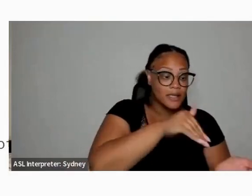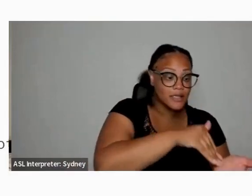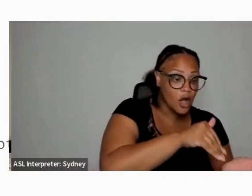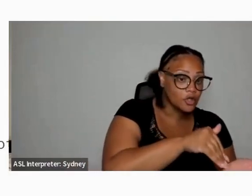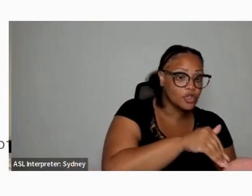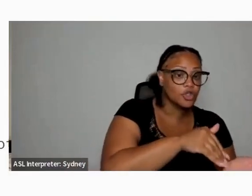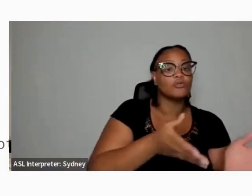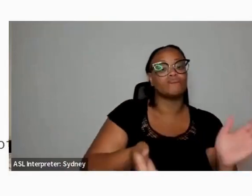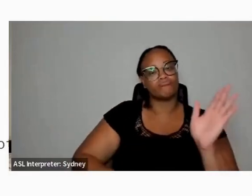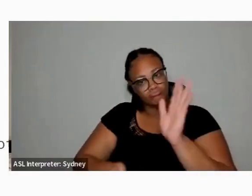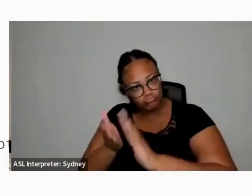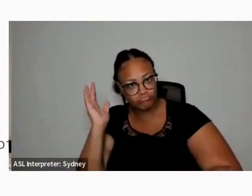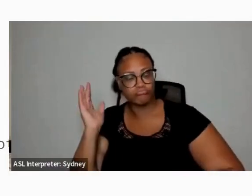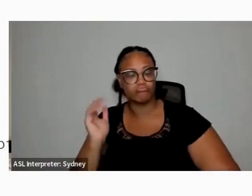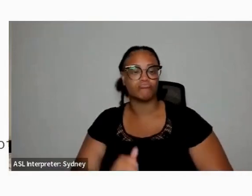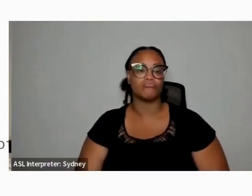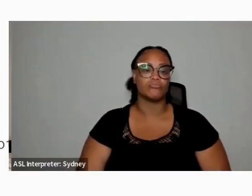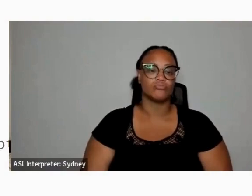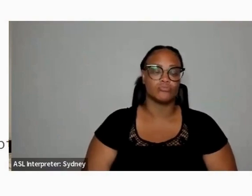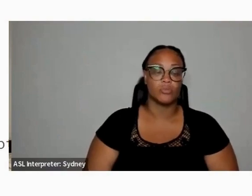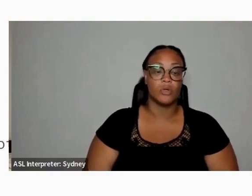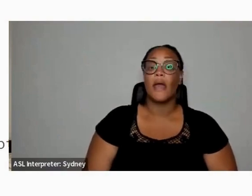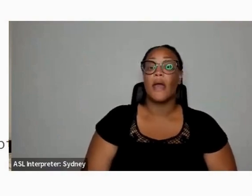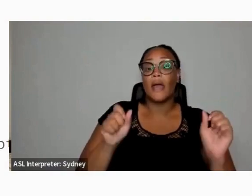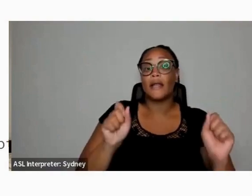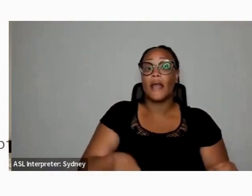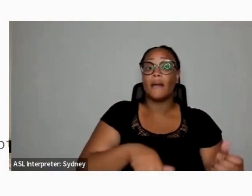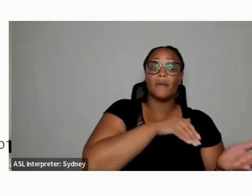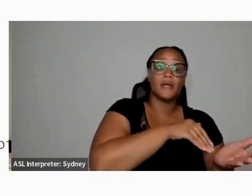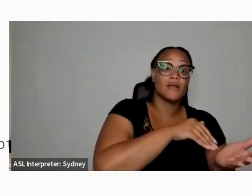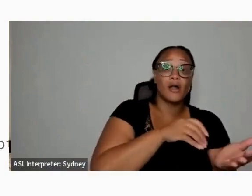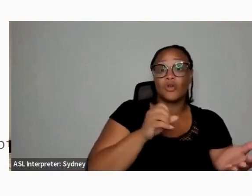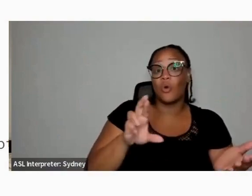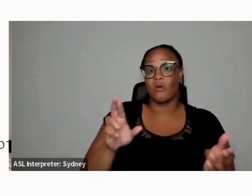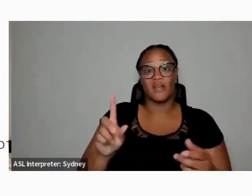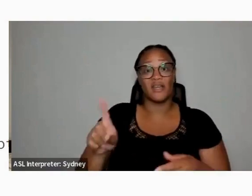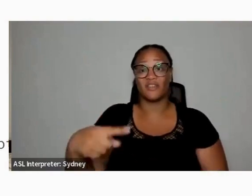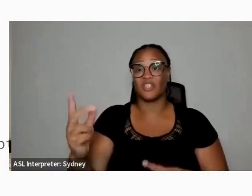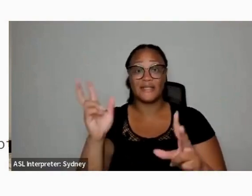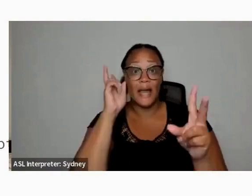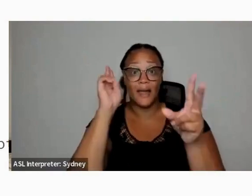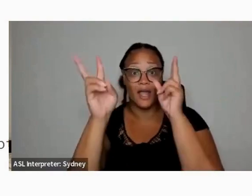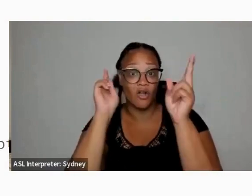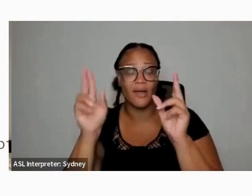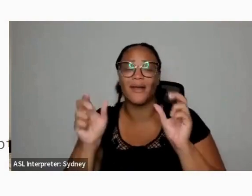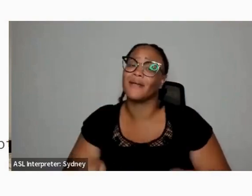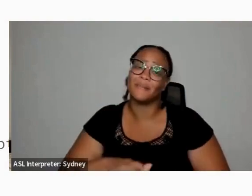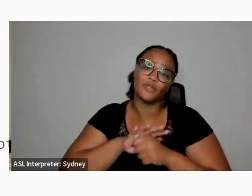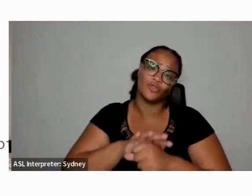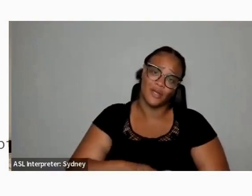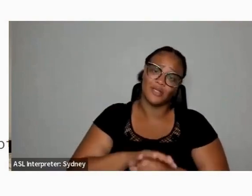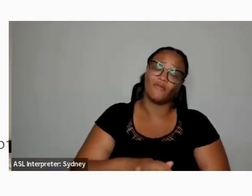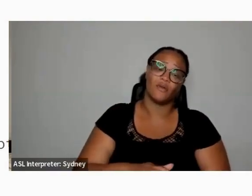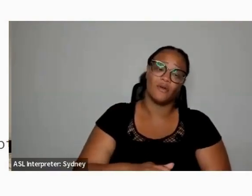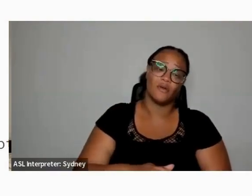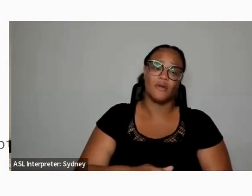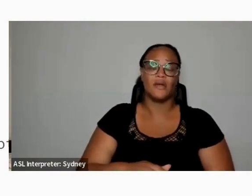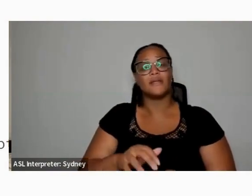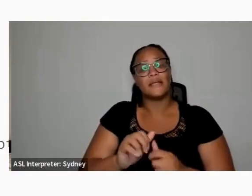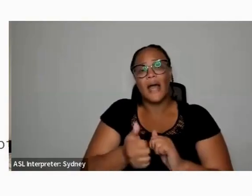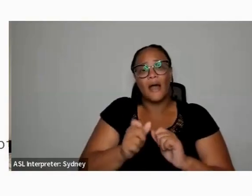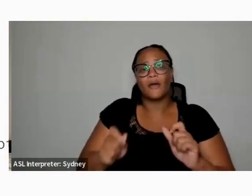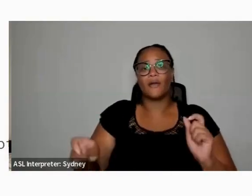it's going to the doctor, getting your hair cut, things like that can be very stressful. And so how can we then manage those big emotions and practicing